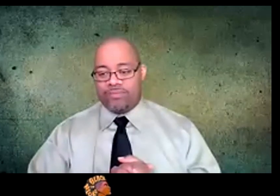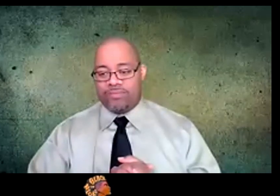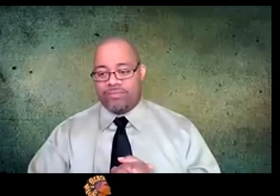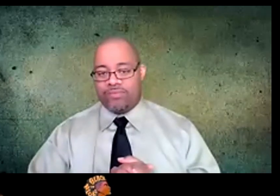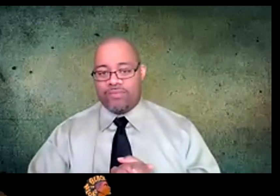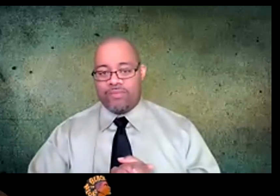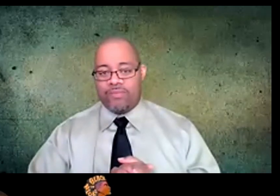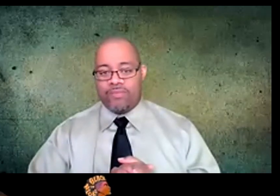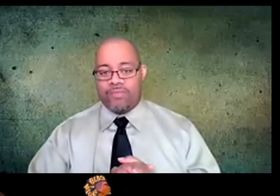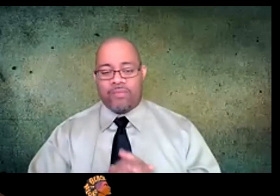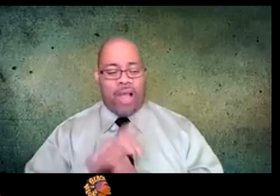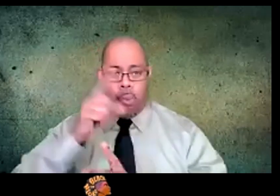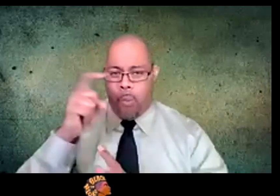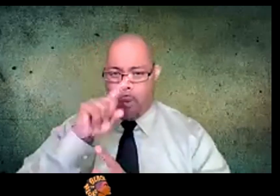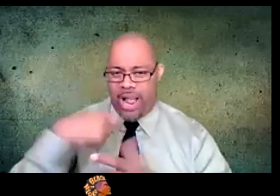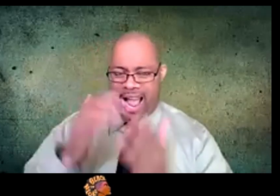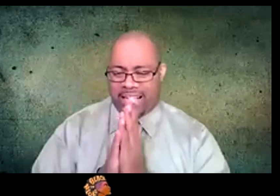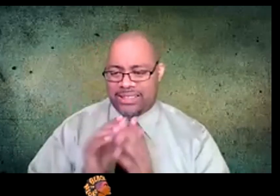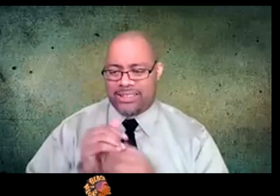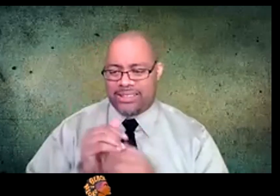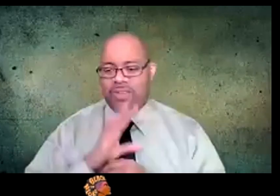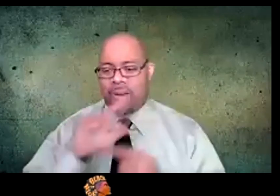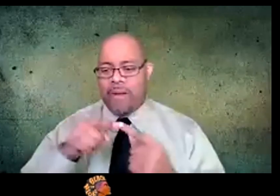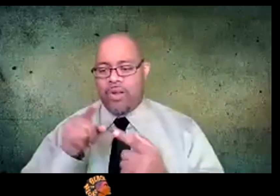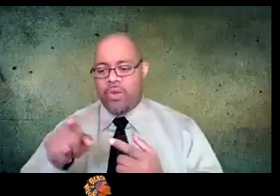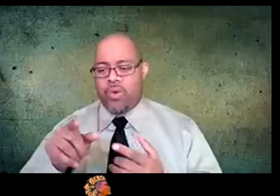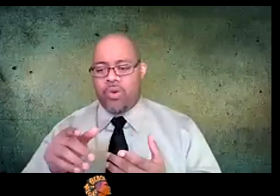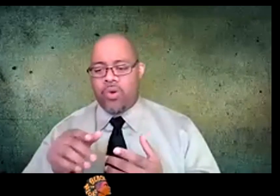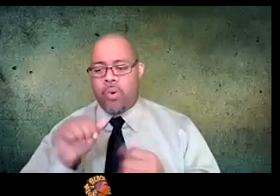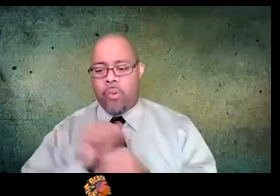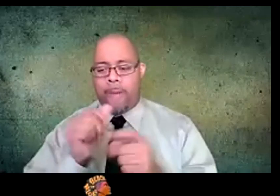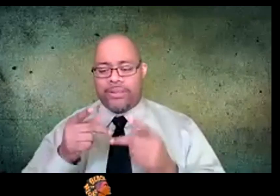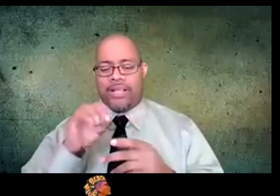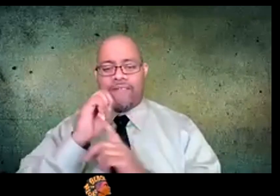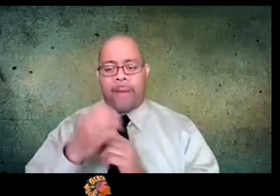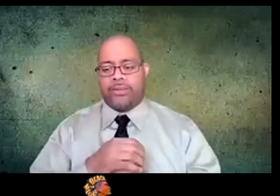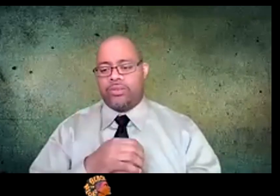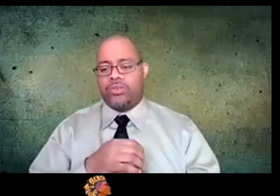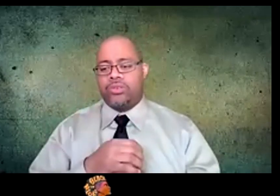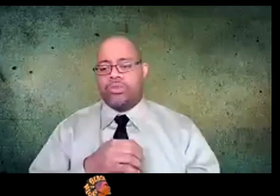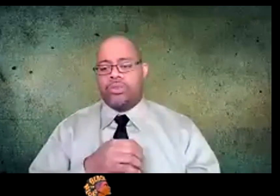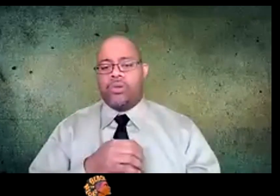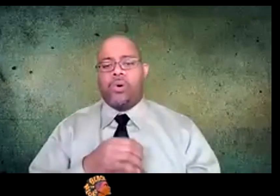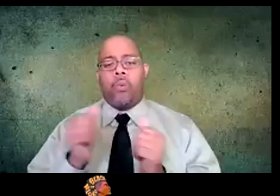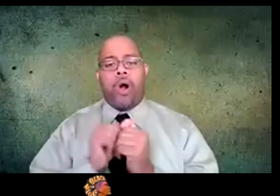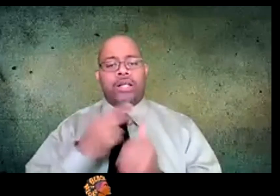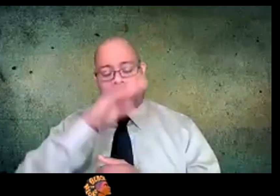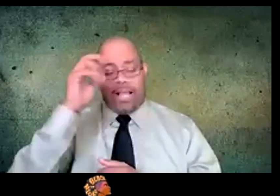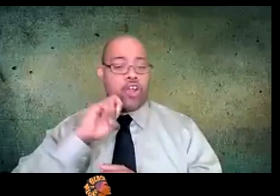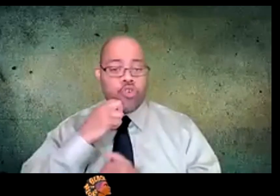So I'm just going to ask this question on ensuring about your workplace in terms of environment. So one thing, especially with us at Black in